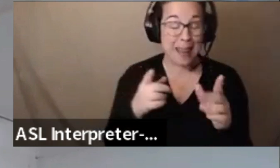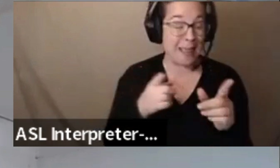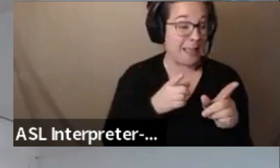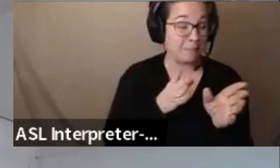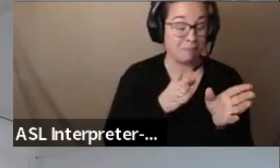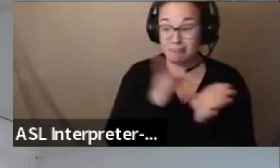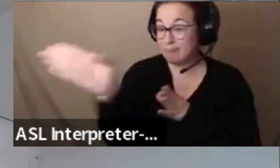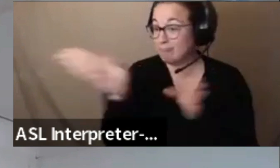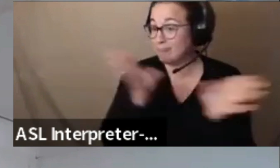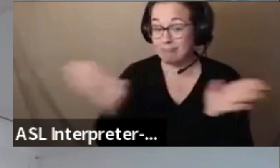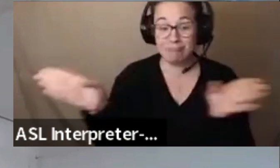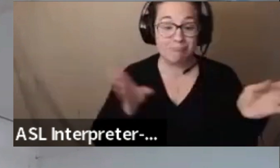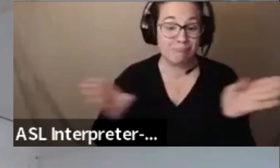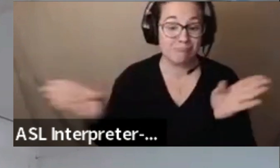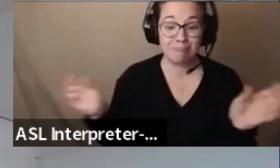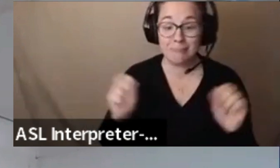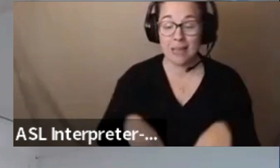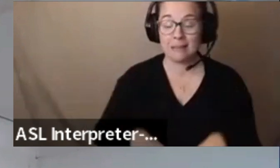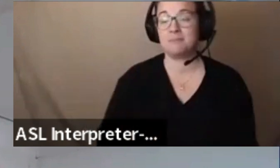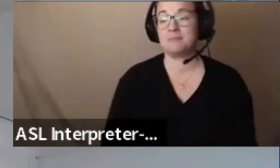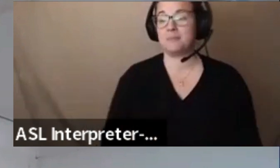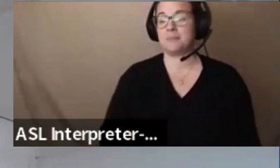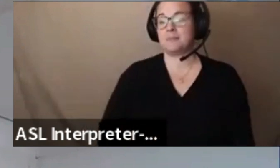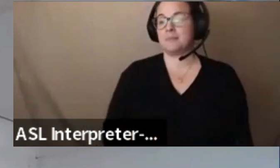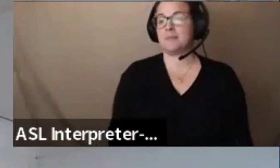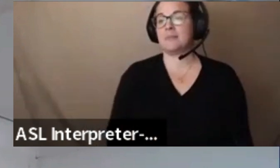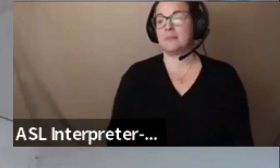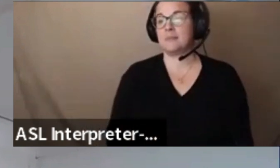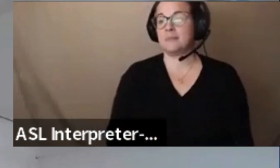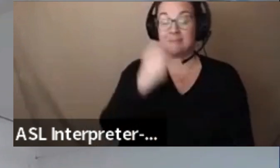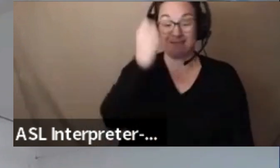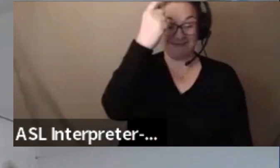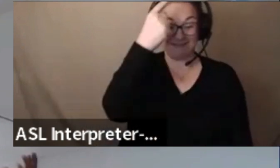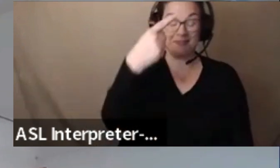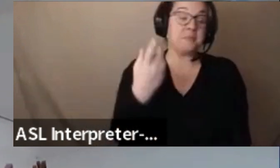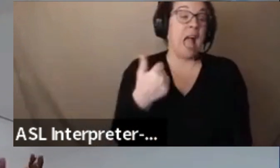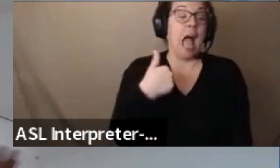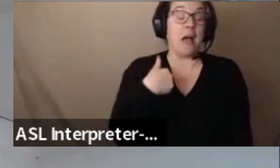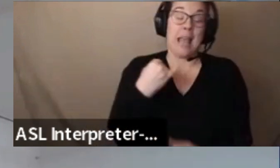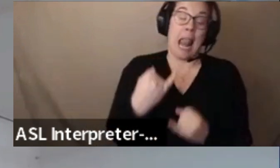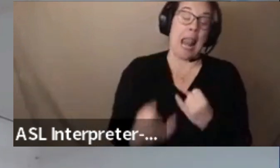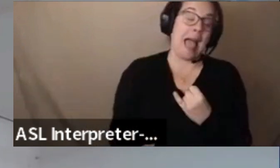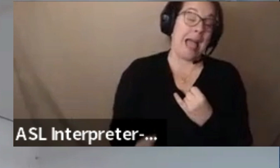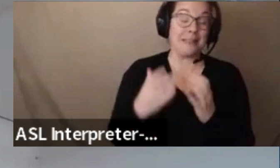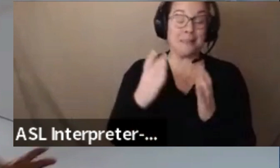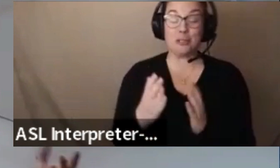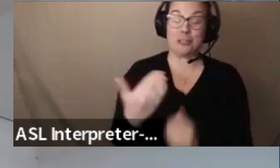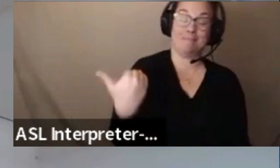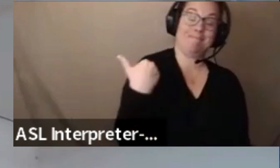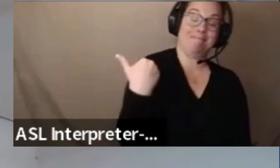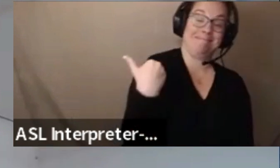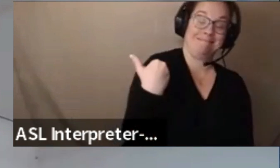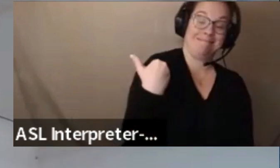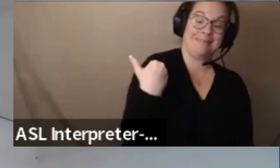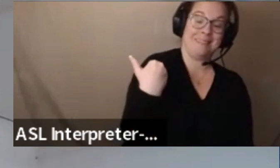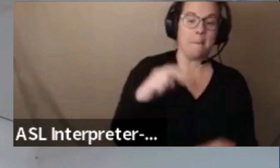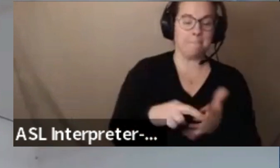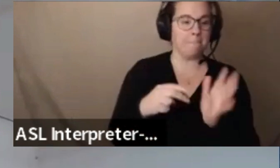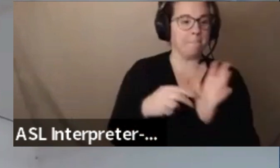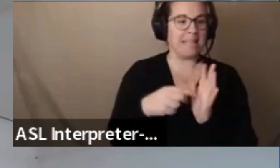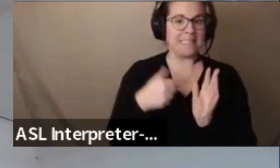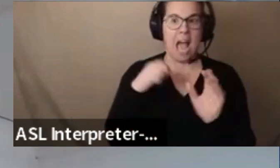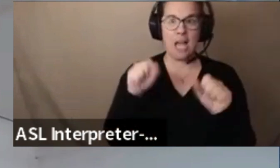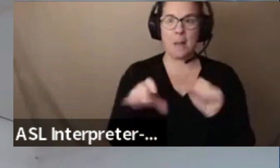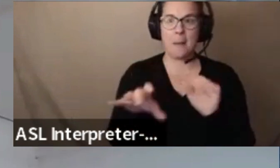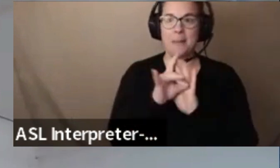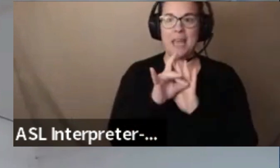going to be working on, because I was the last one to be asked, I could choose what was left. And